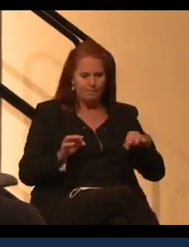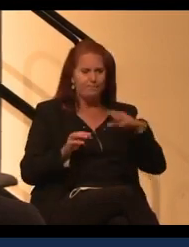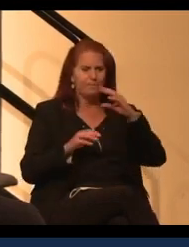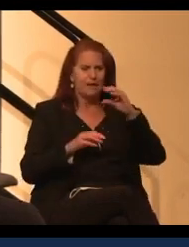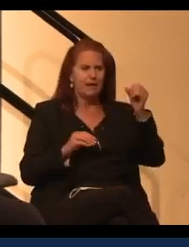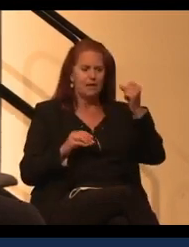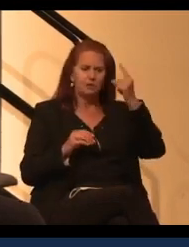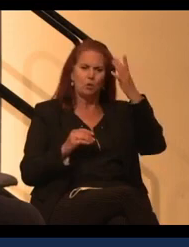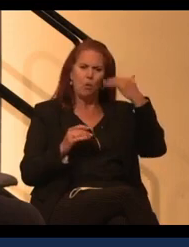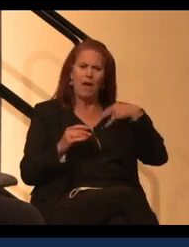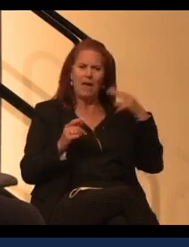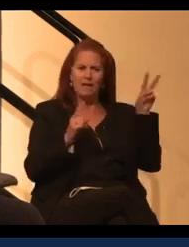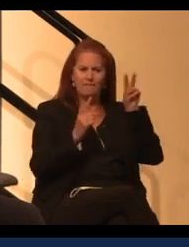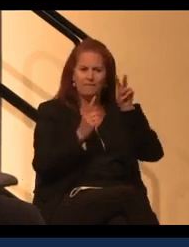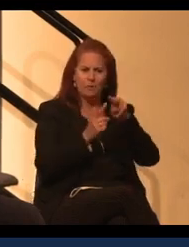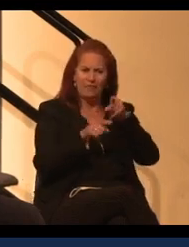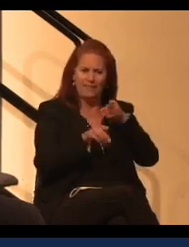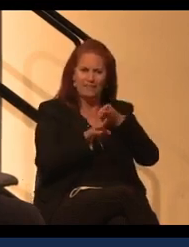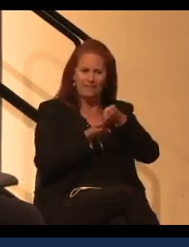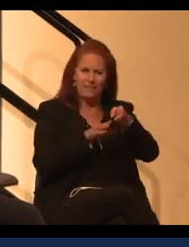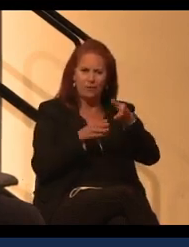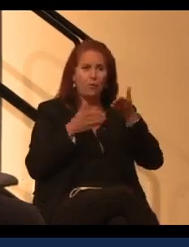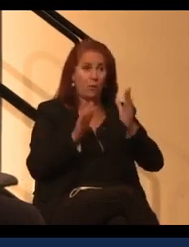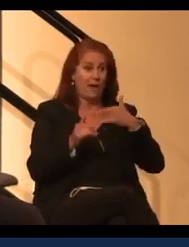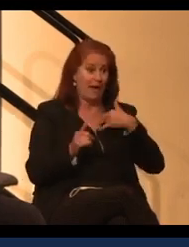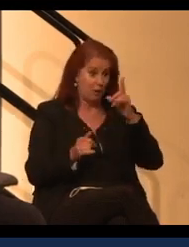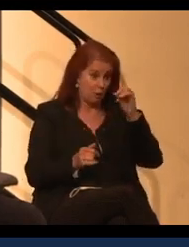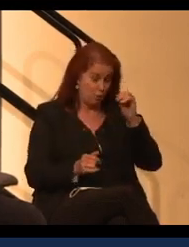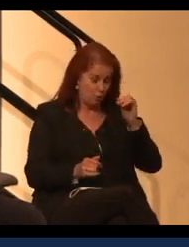I view the field the way that I do.